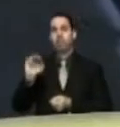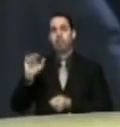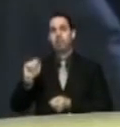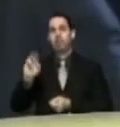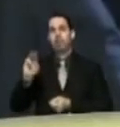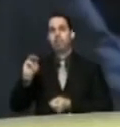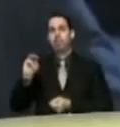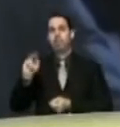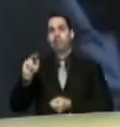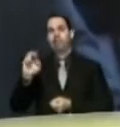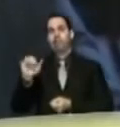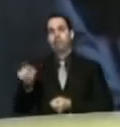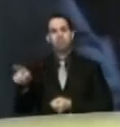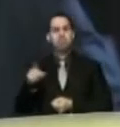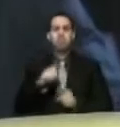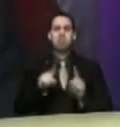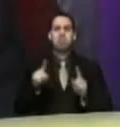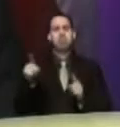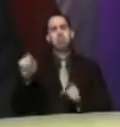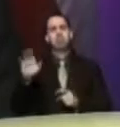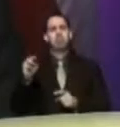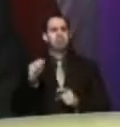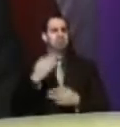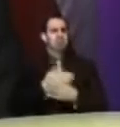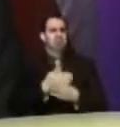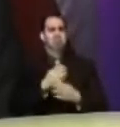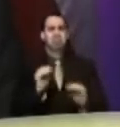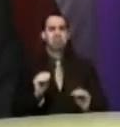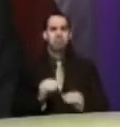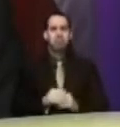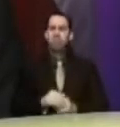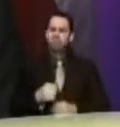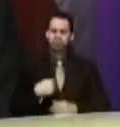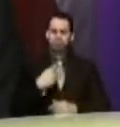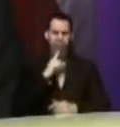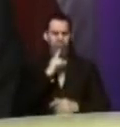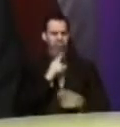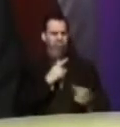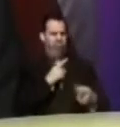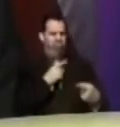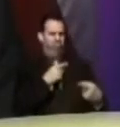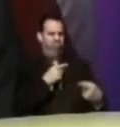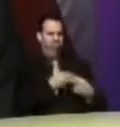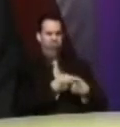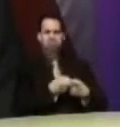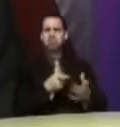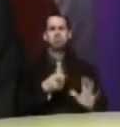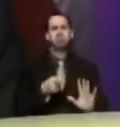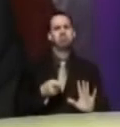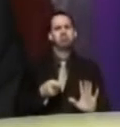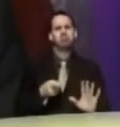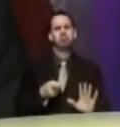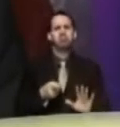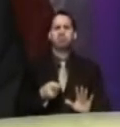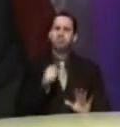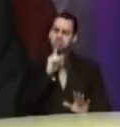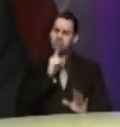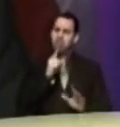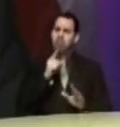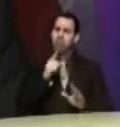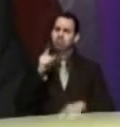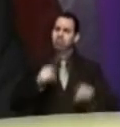no parece molestarle a Santorum. I don't hold any grudges against anybody. This is a, you know, there's a lot